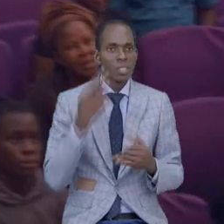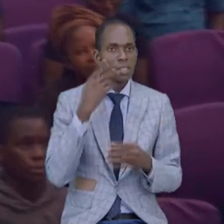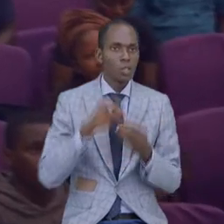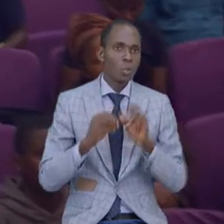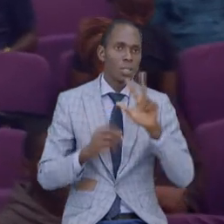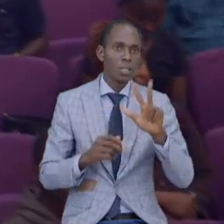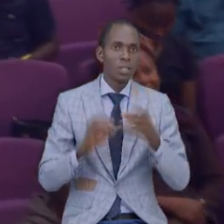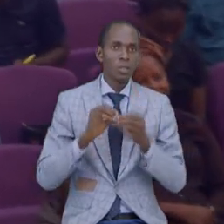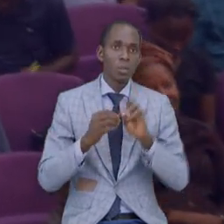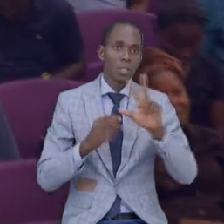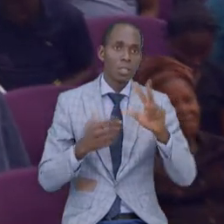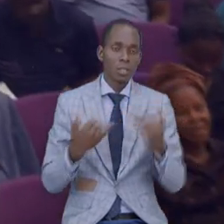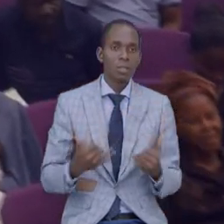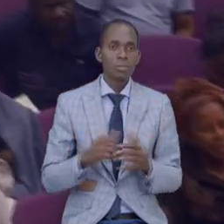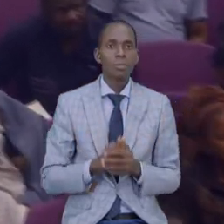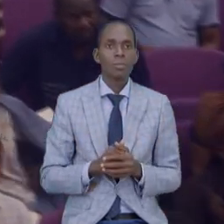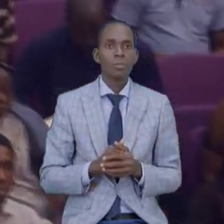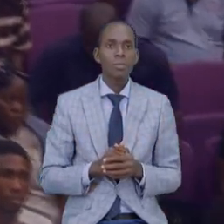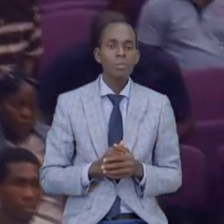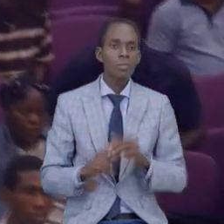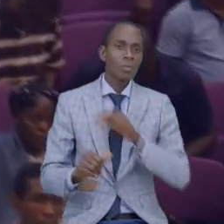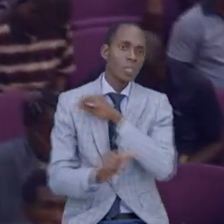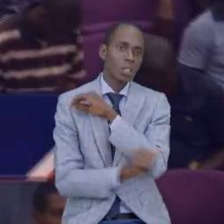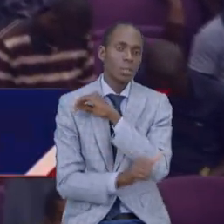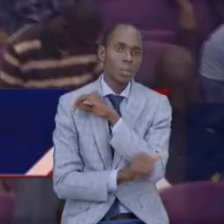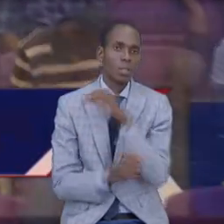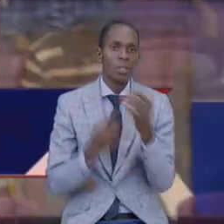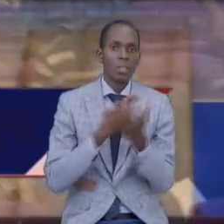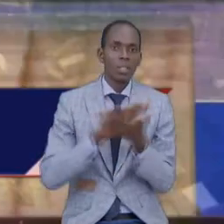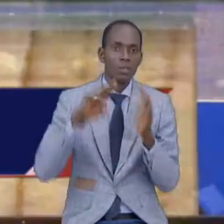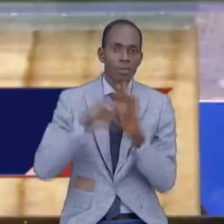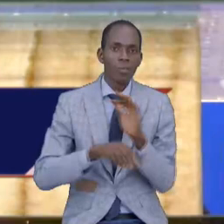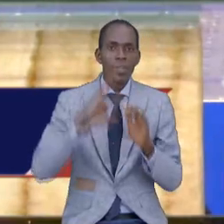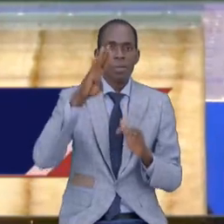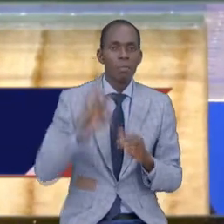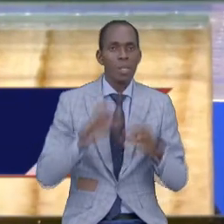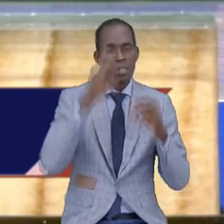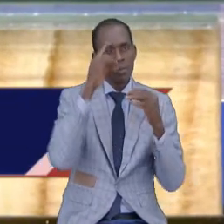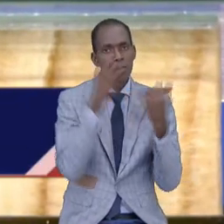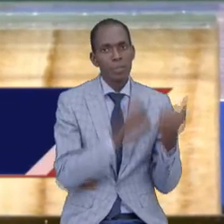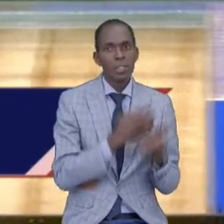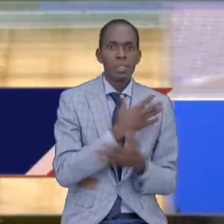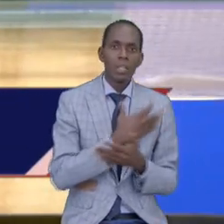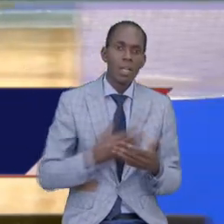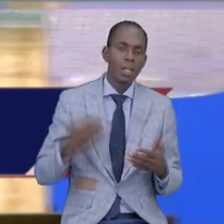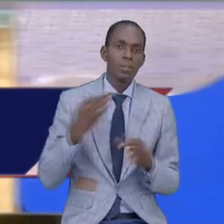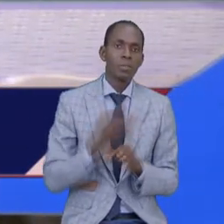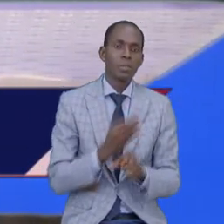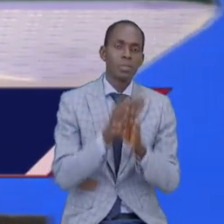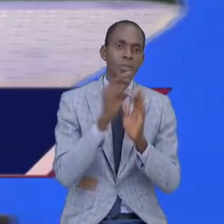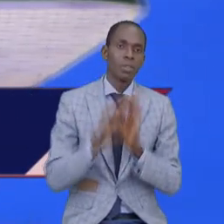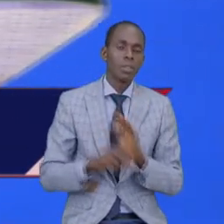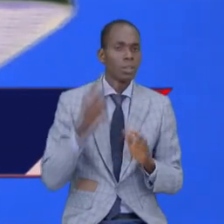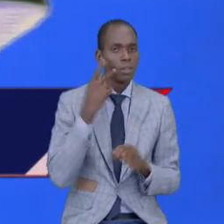here. Number three, Abraham's righteousness by faith and faithfulness. Look at